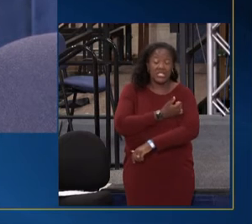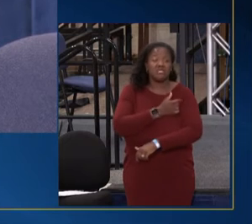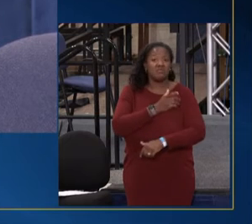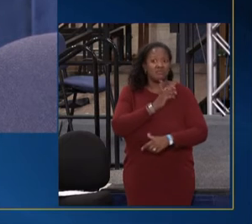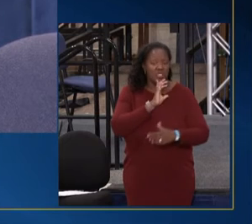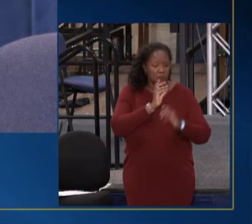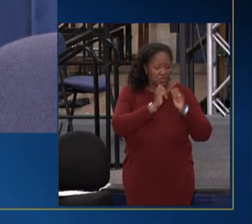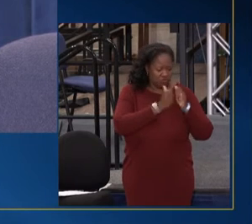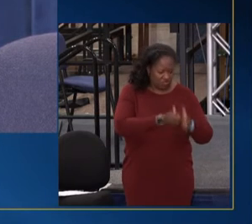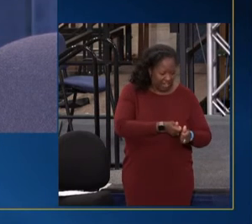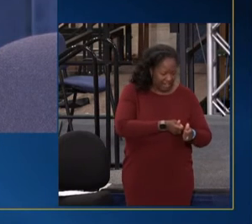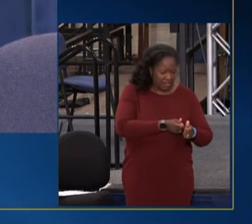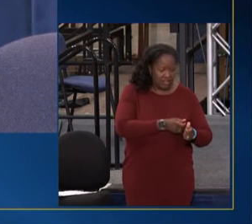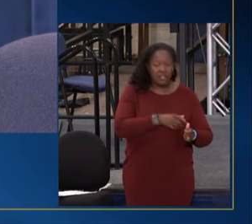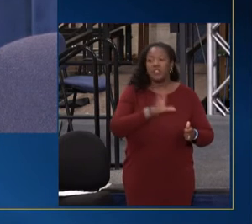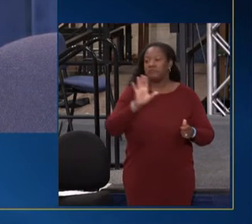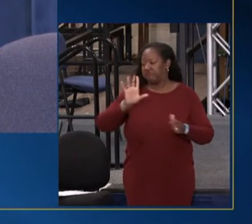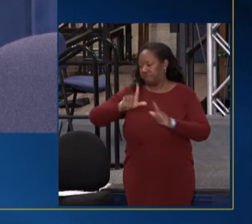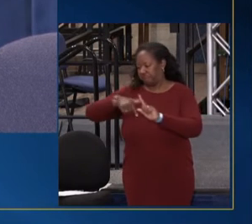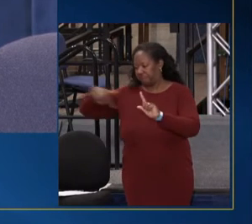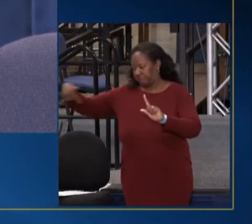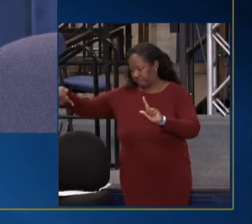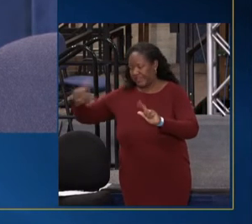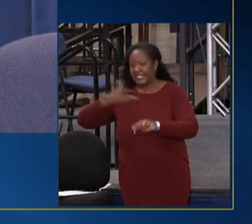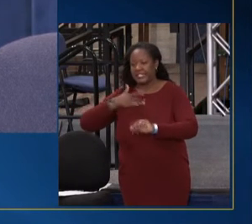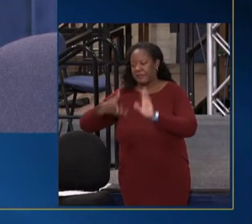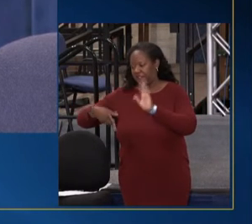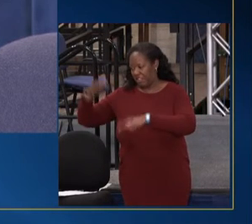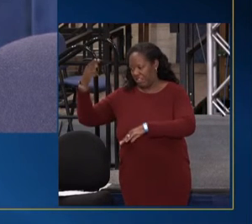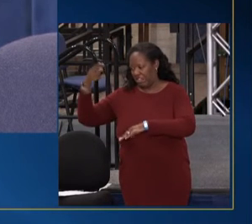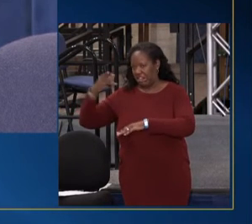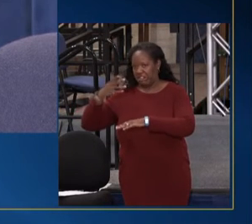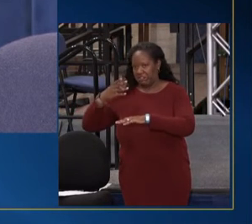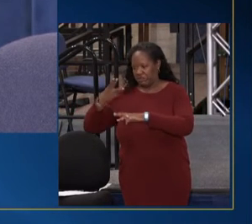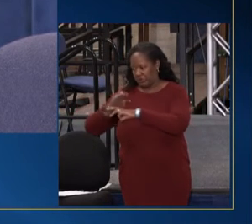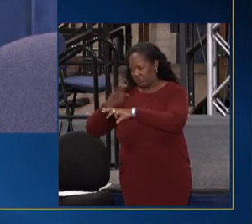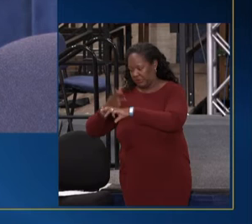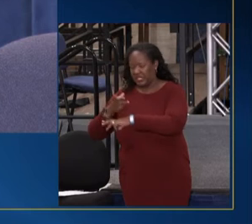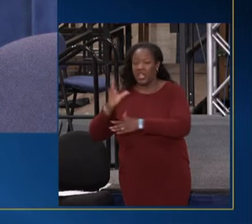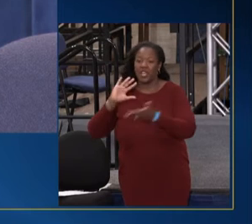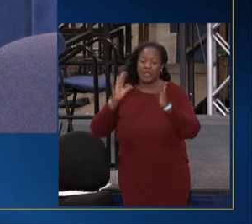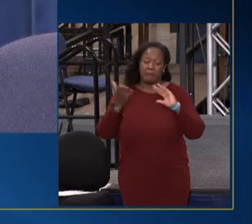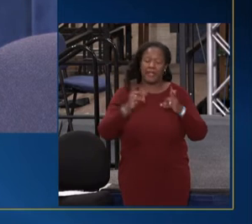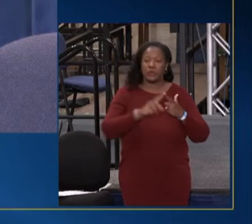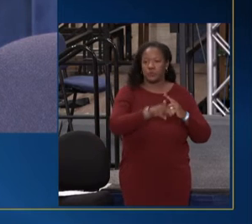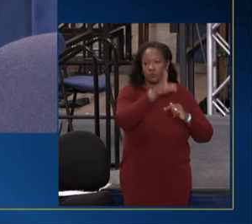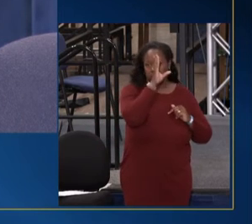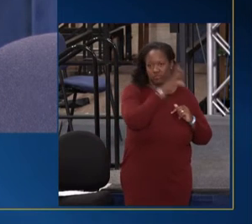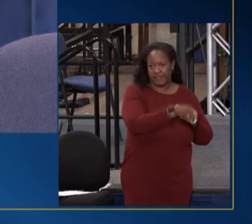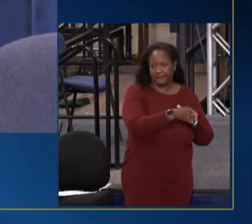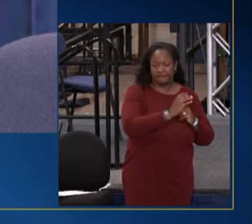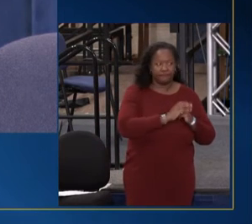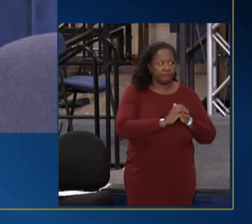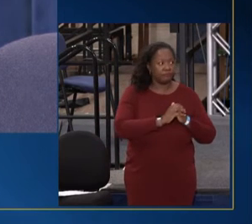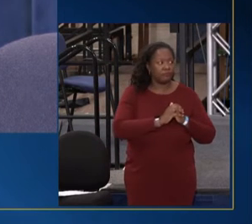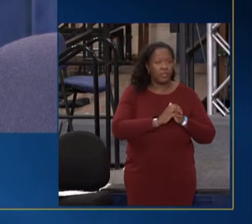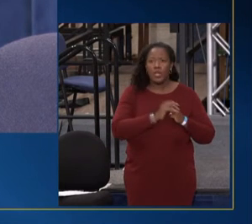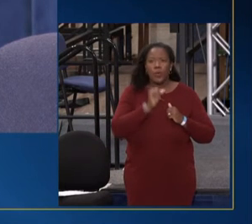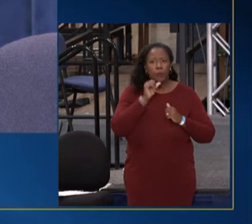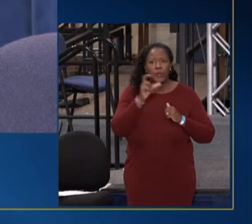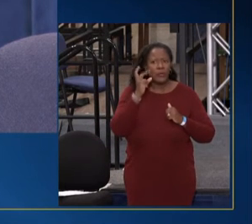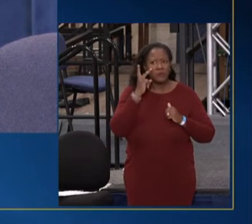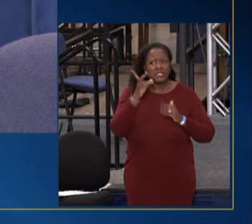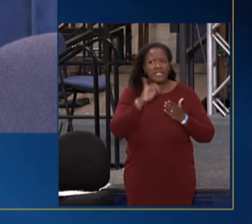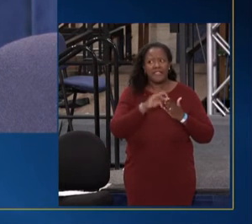plus people have higher rates than straight or heterosexual people. We don't see this in other